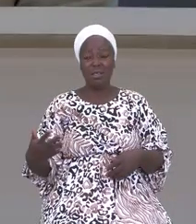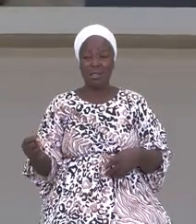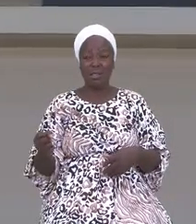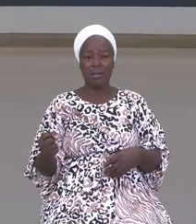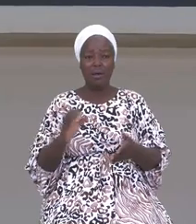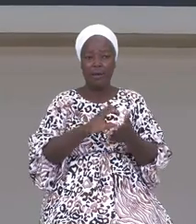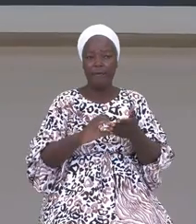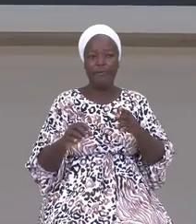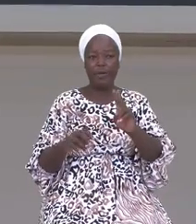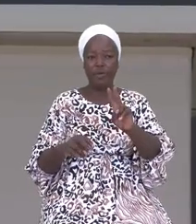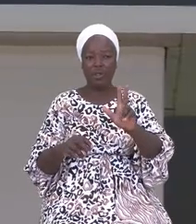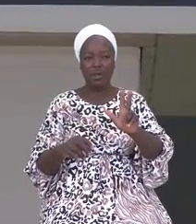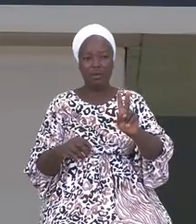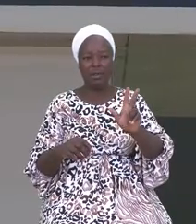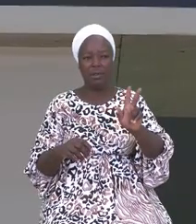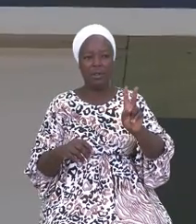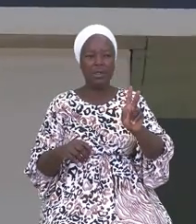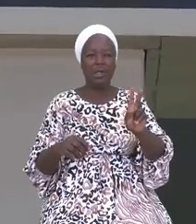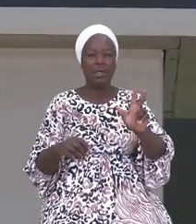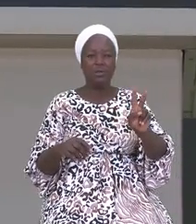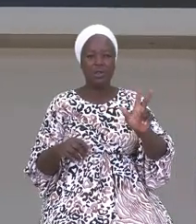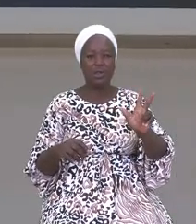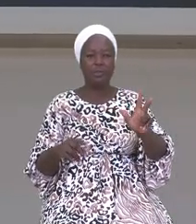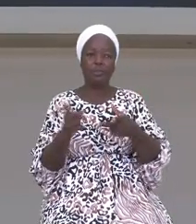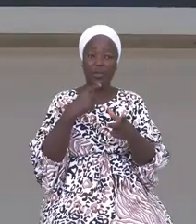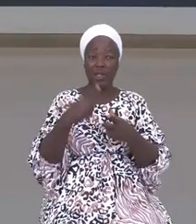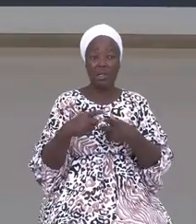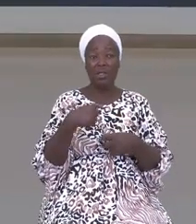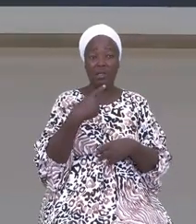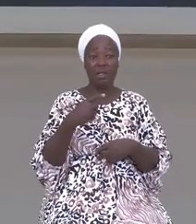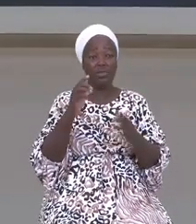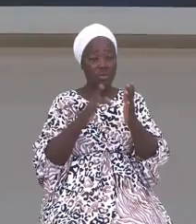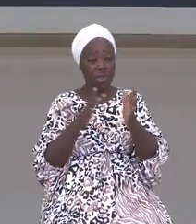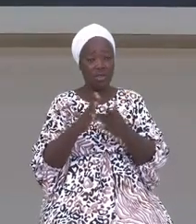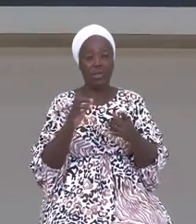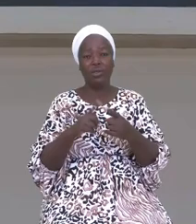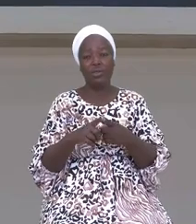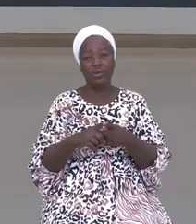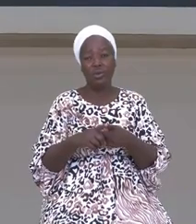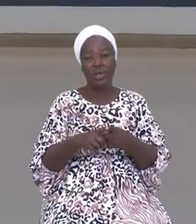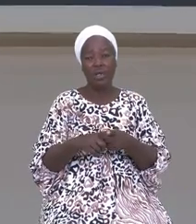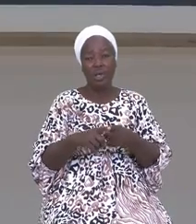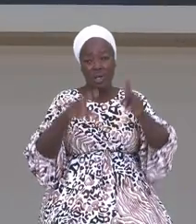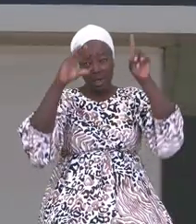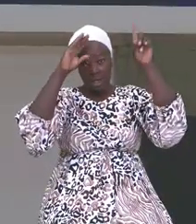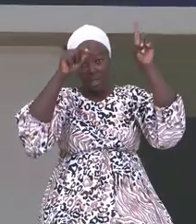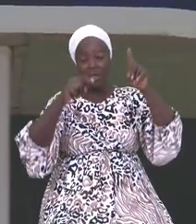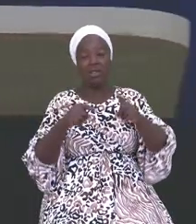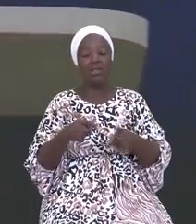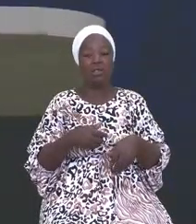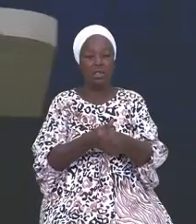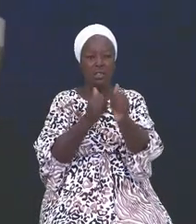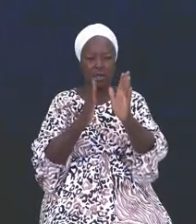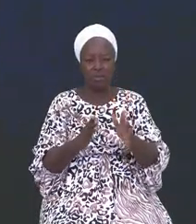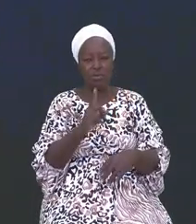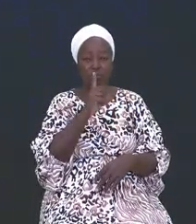verse 23, it tells us, then said Jesus unto his disciples, verily I